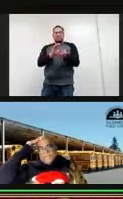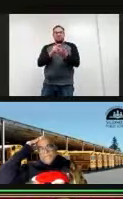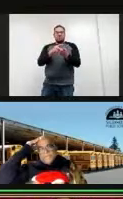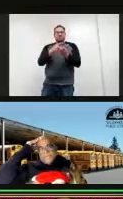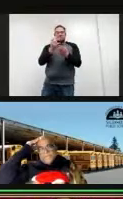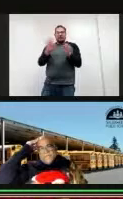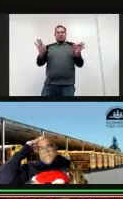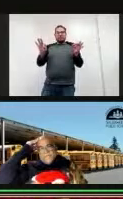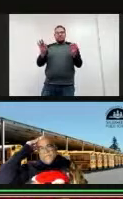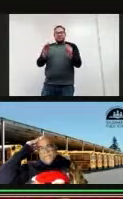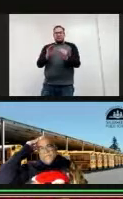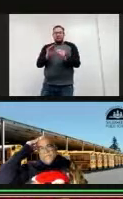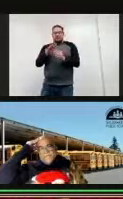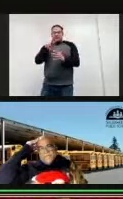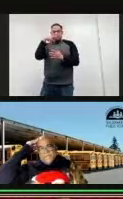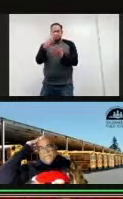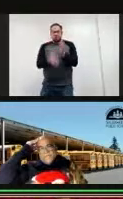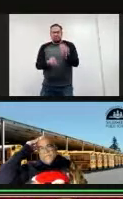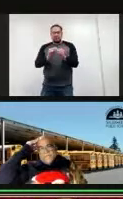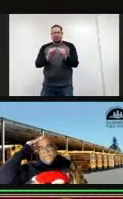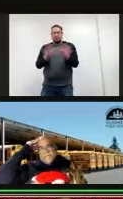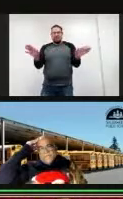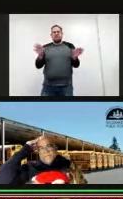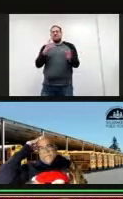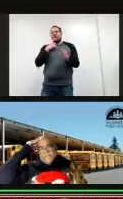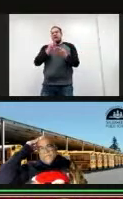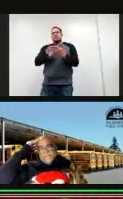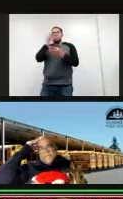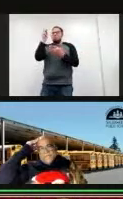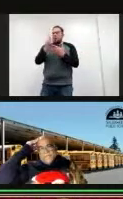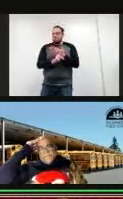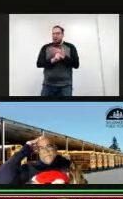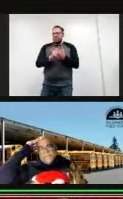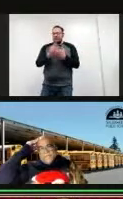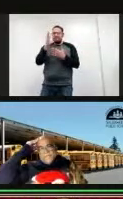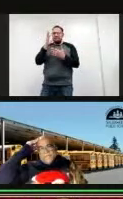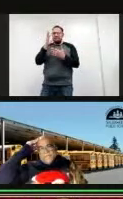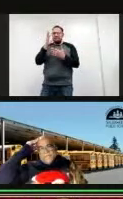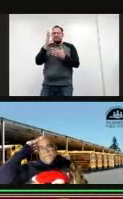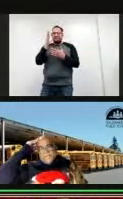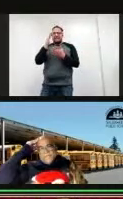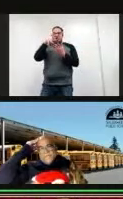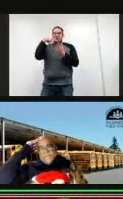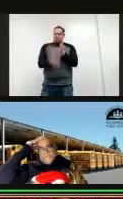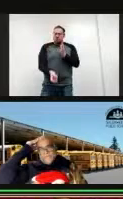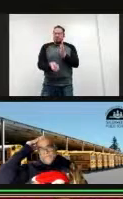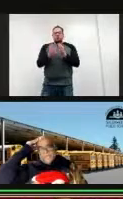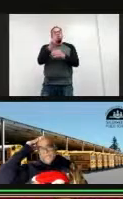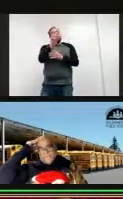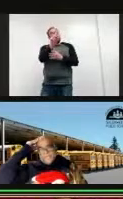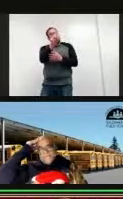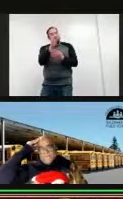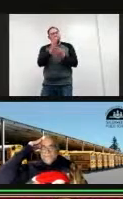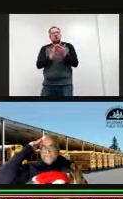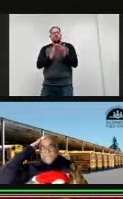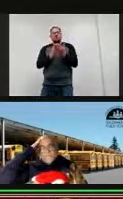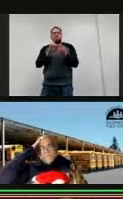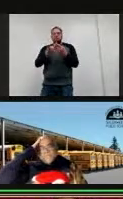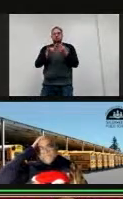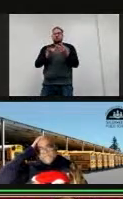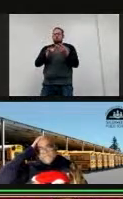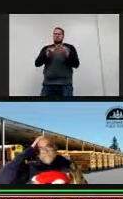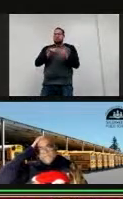We really should just say program, because immersion is only one part of the program. There's cross